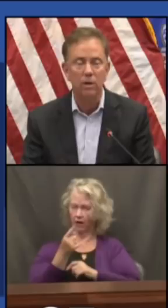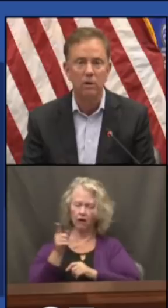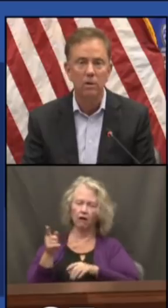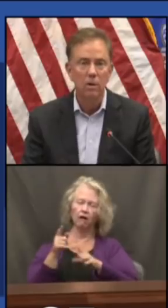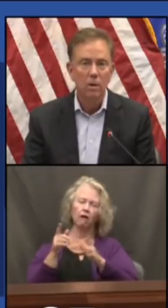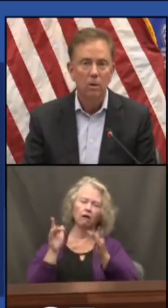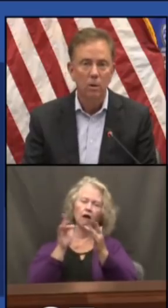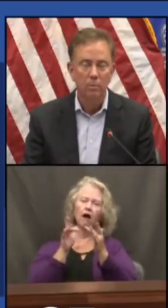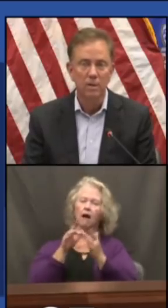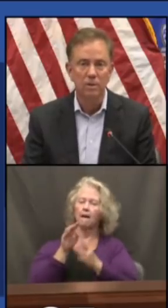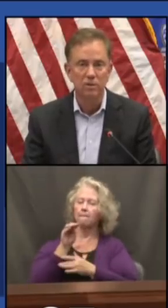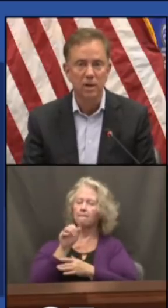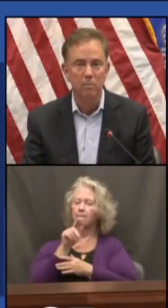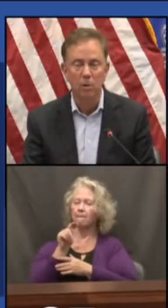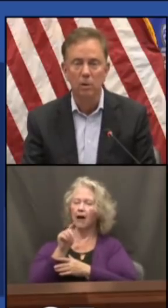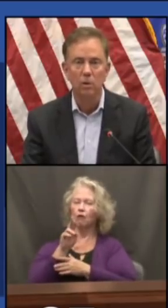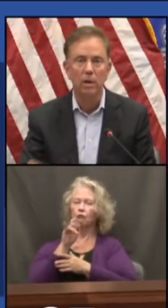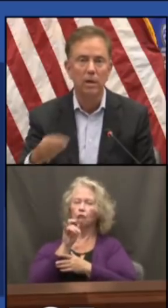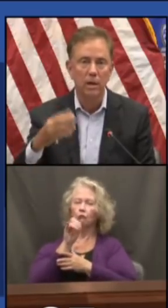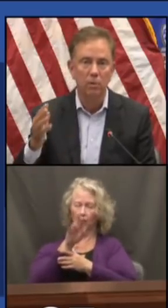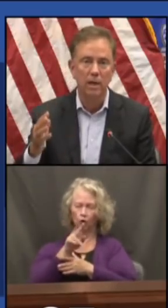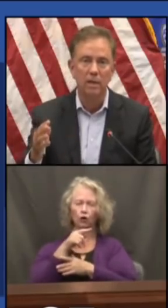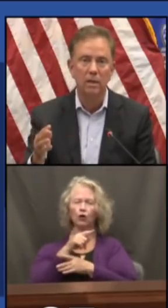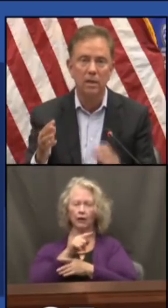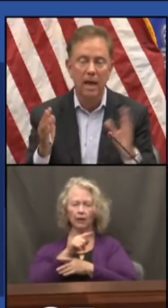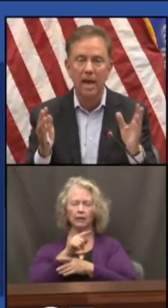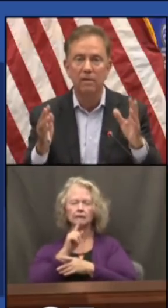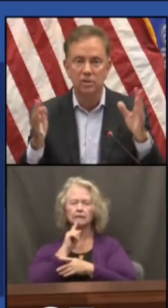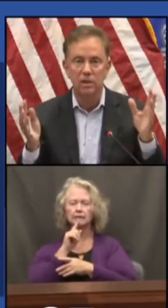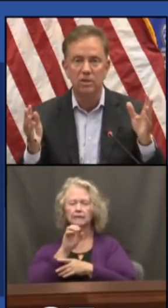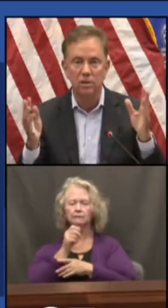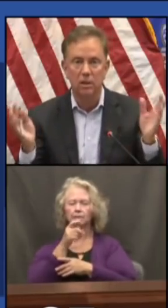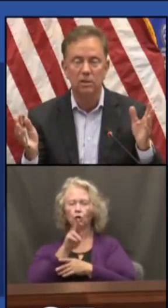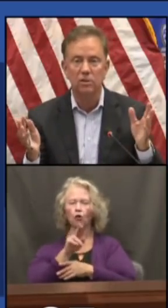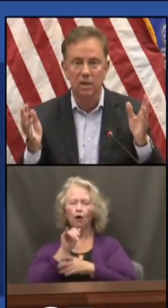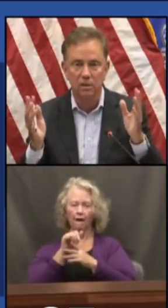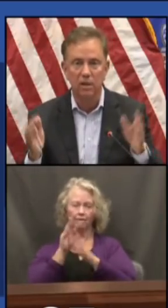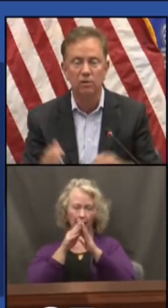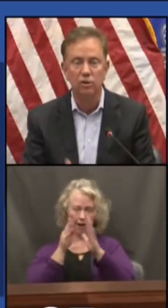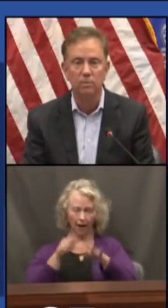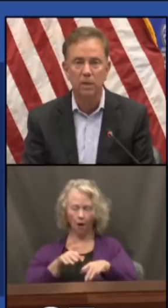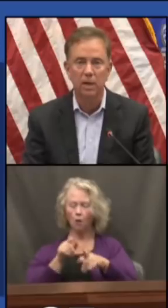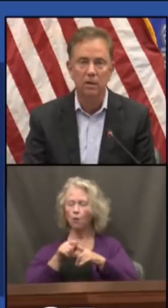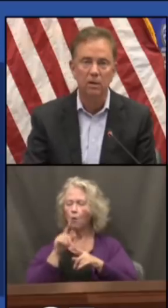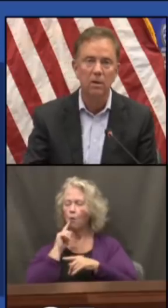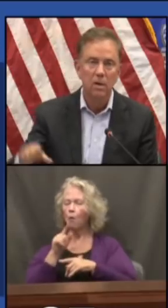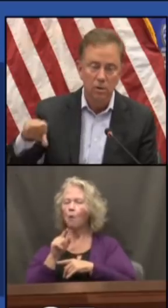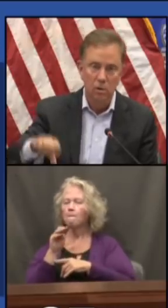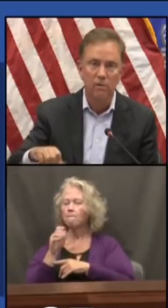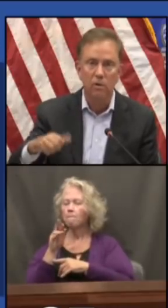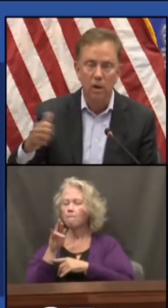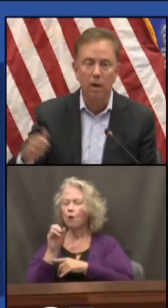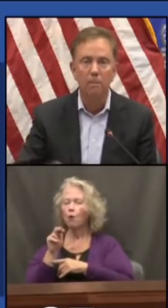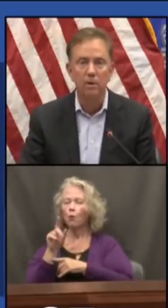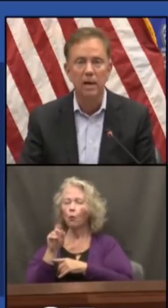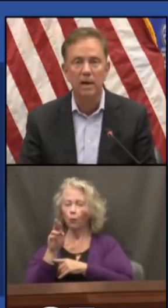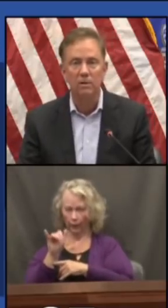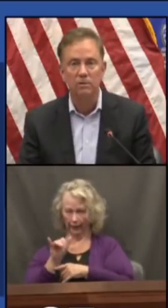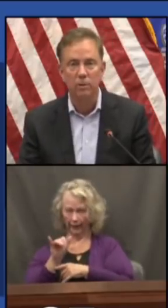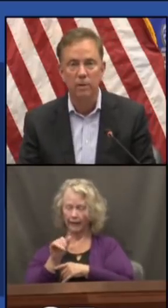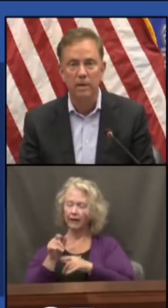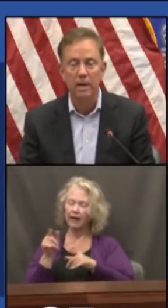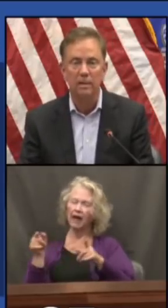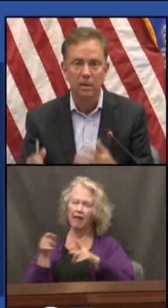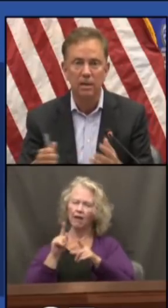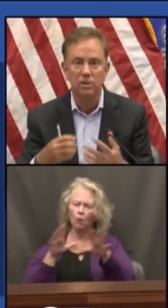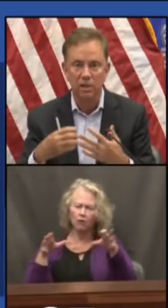Matt Ritter, or the President of the Senate, Martin Looney. He will get the gang of six, the legislative leadership together. You can vote up or down,